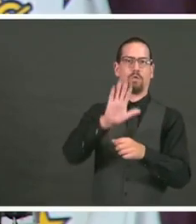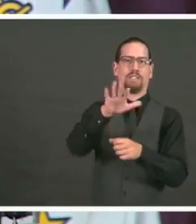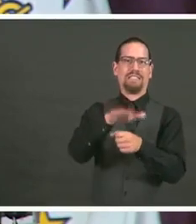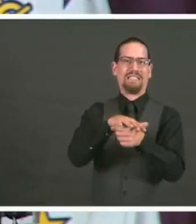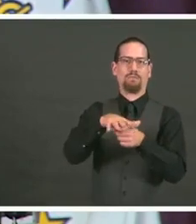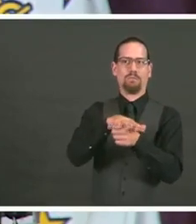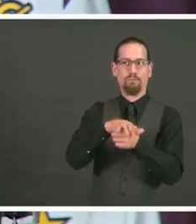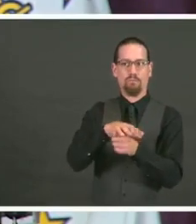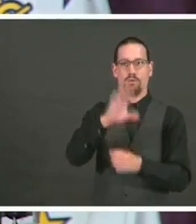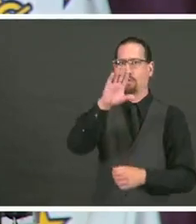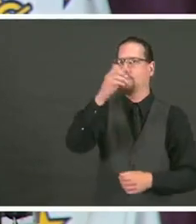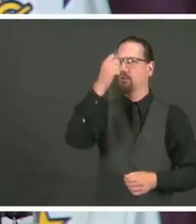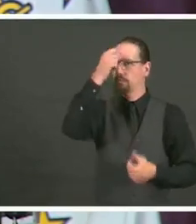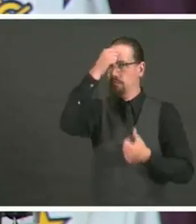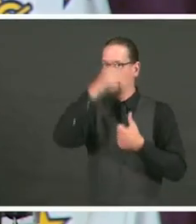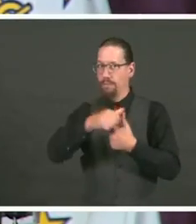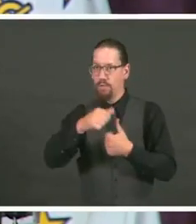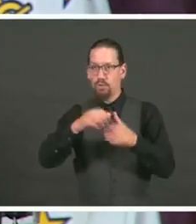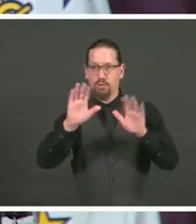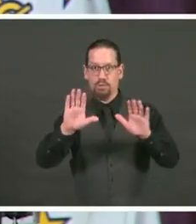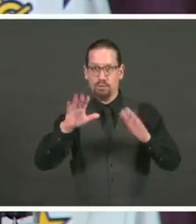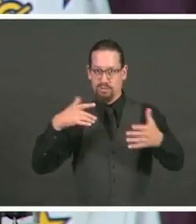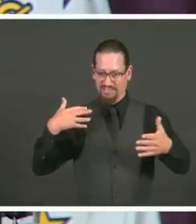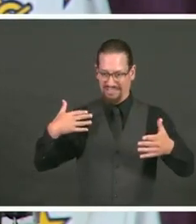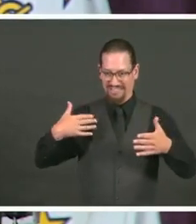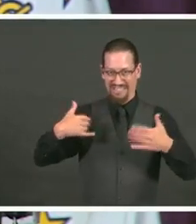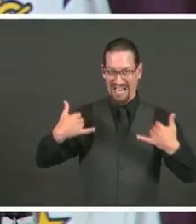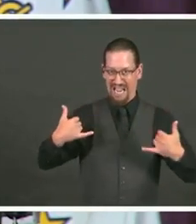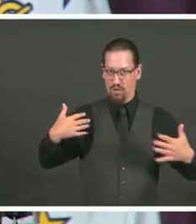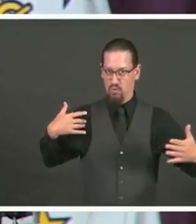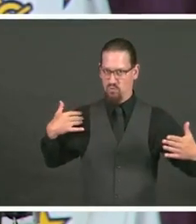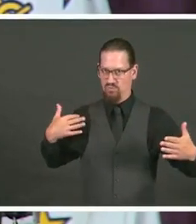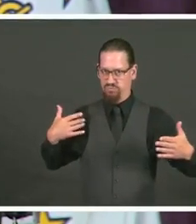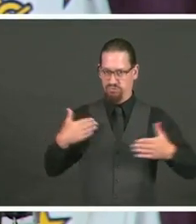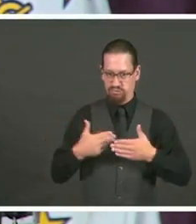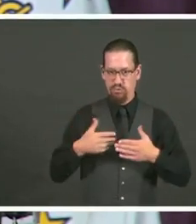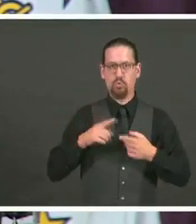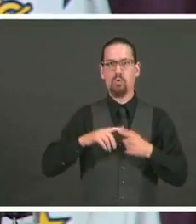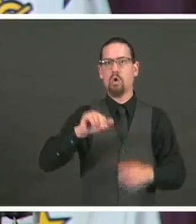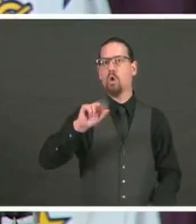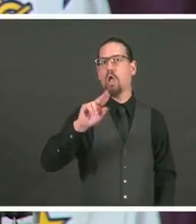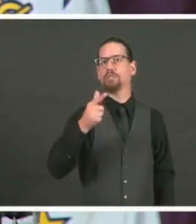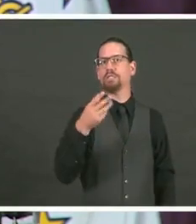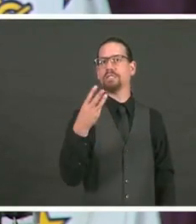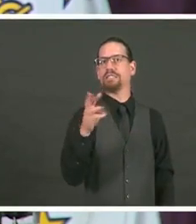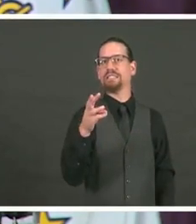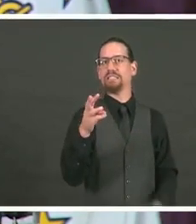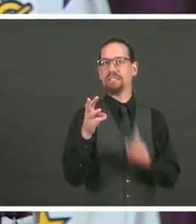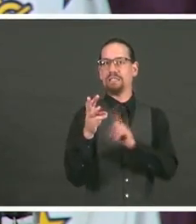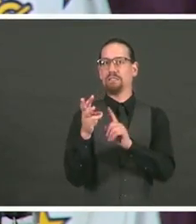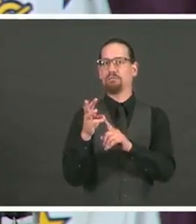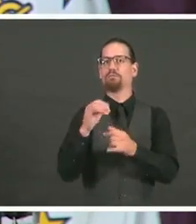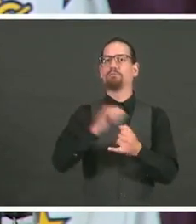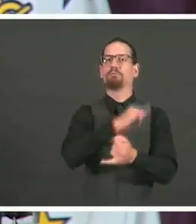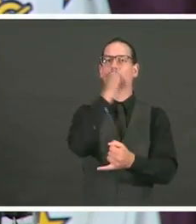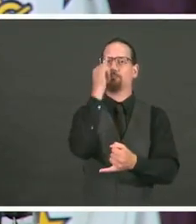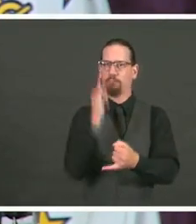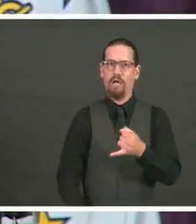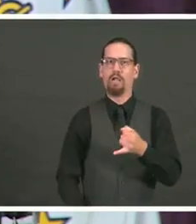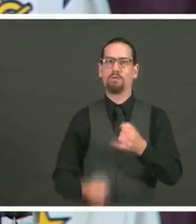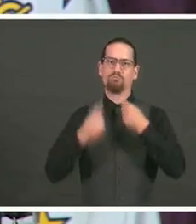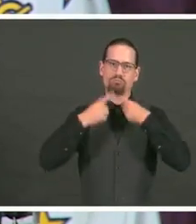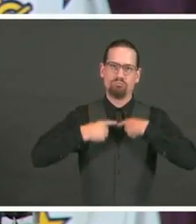August 16th based on the previous week's data. It is my hope